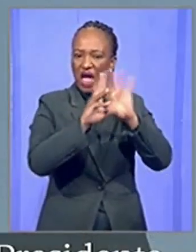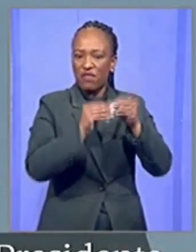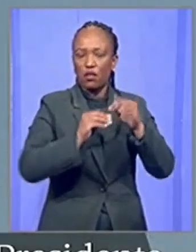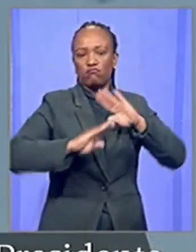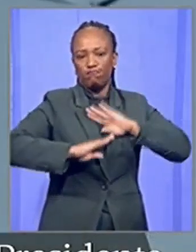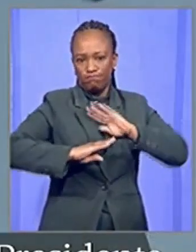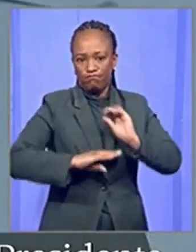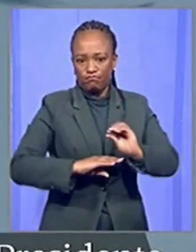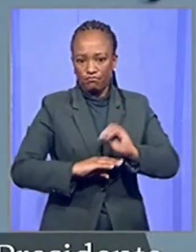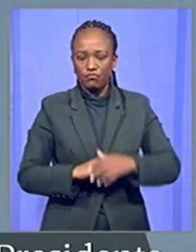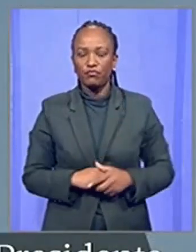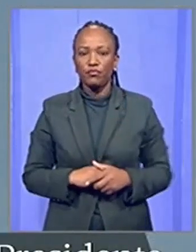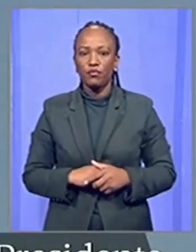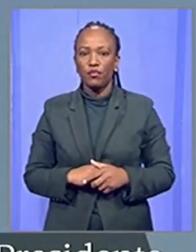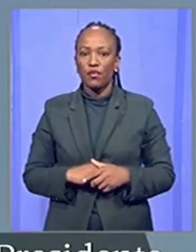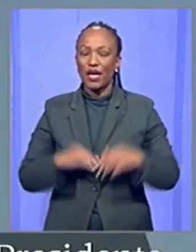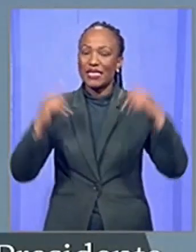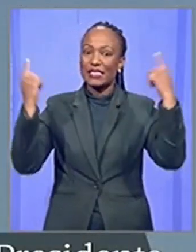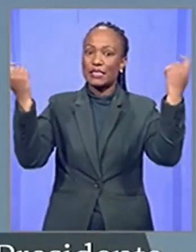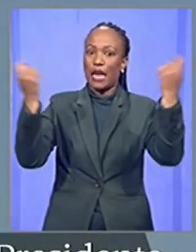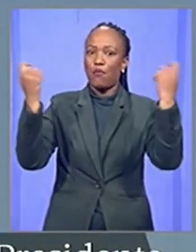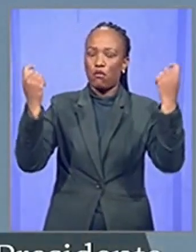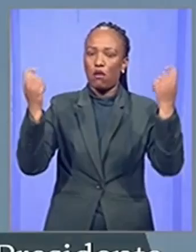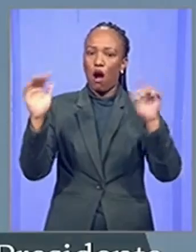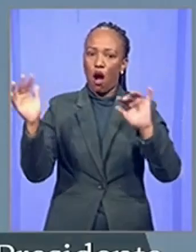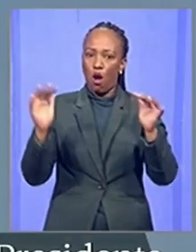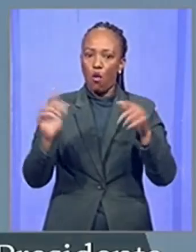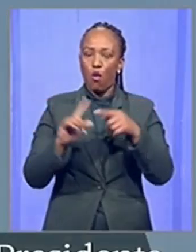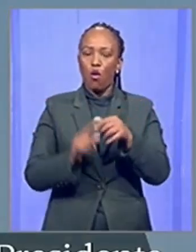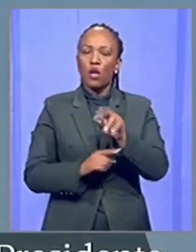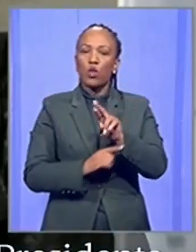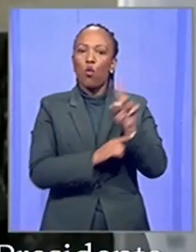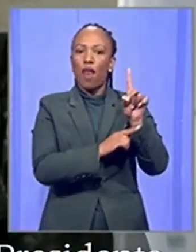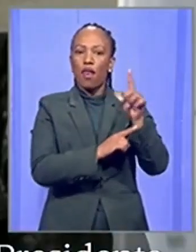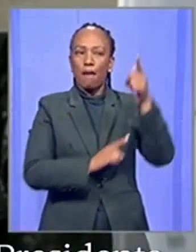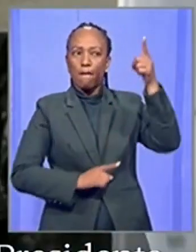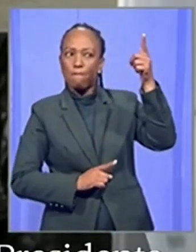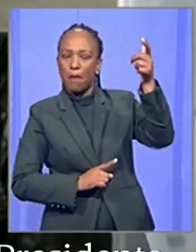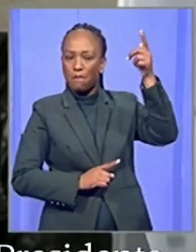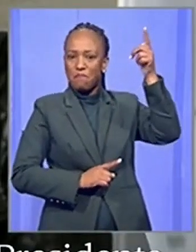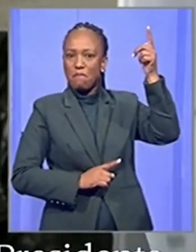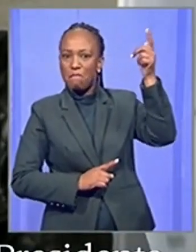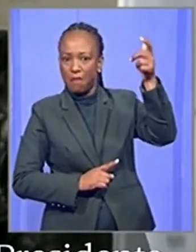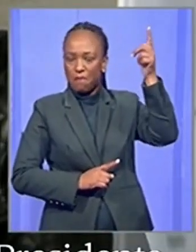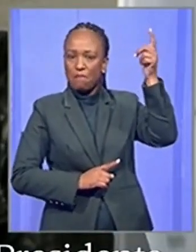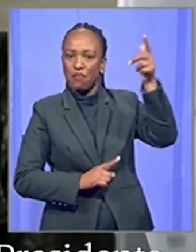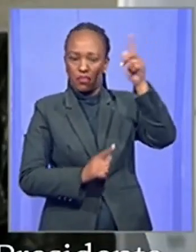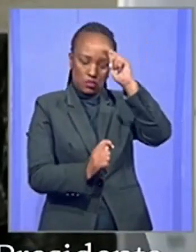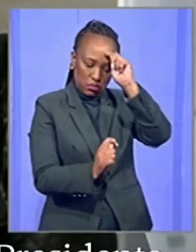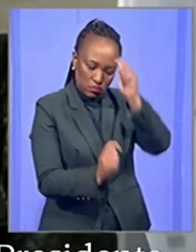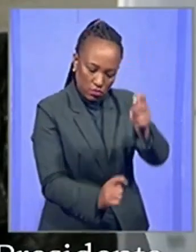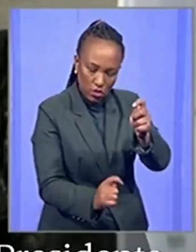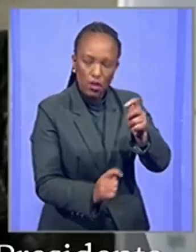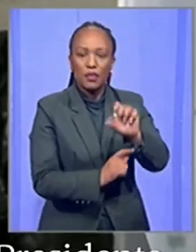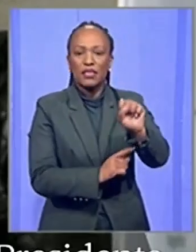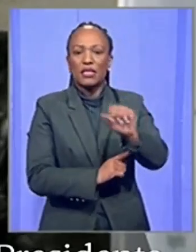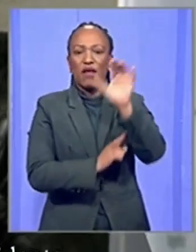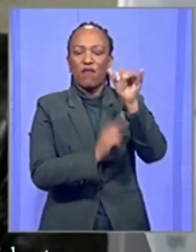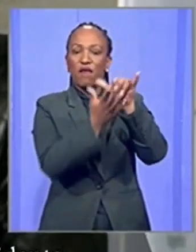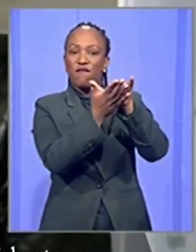ceremonial elements will include, amongst others, a 21-gun salute, a salute flight by the South African Air Force,